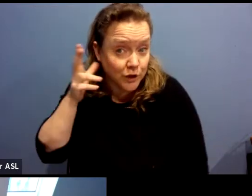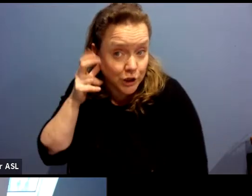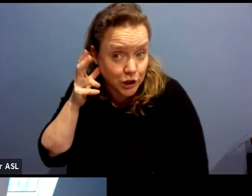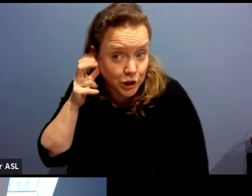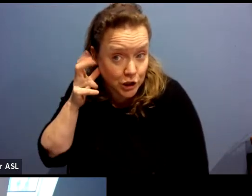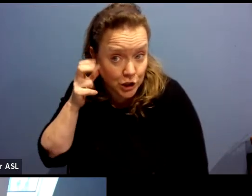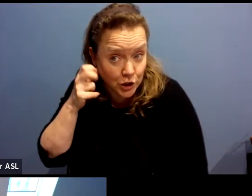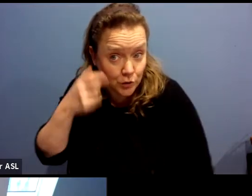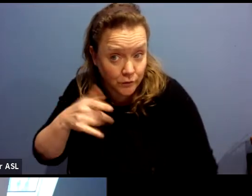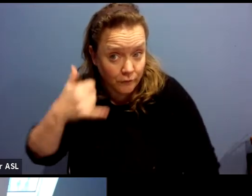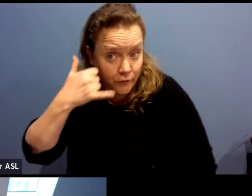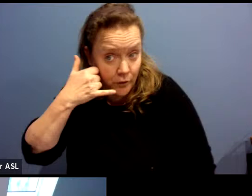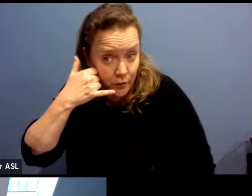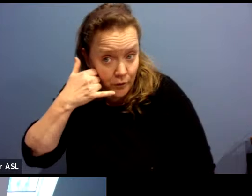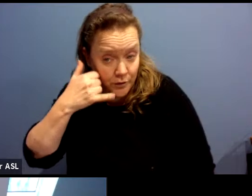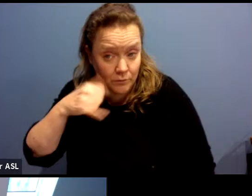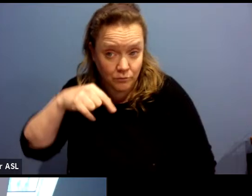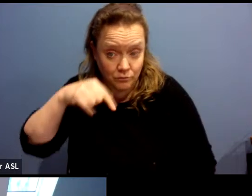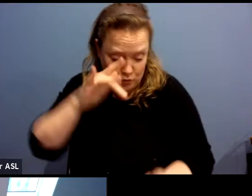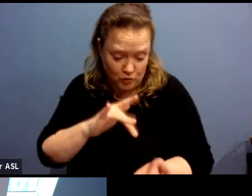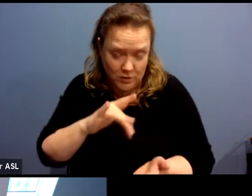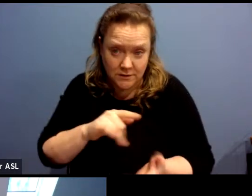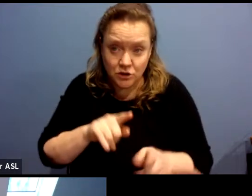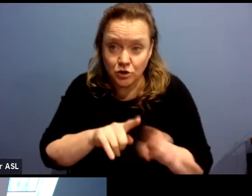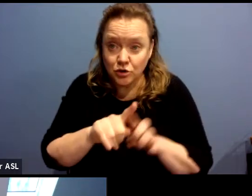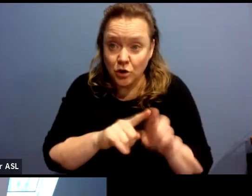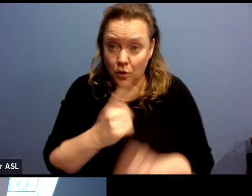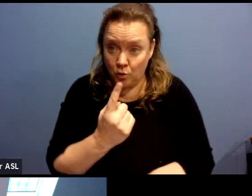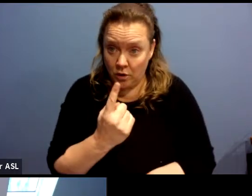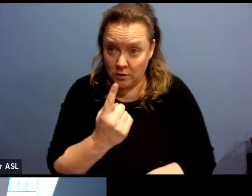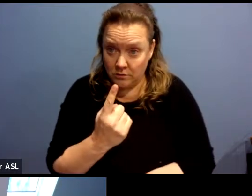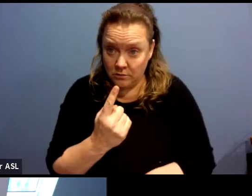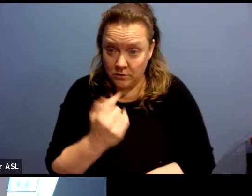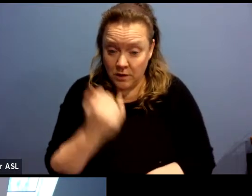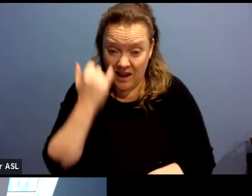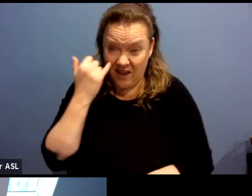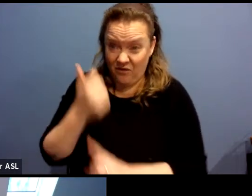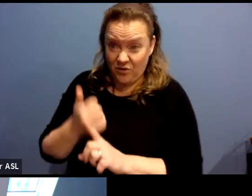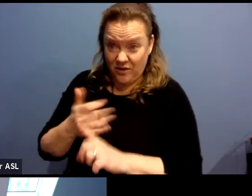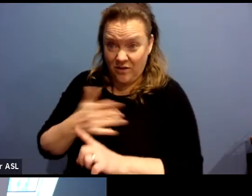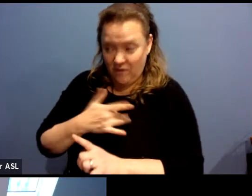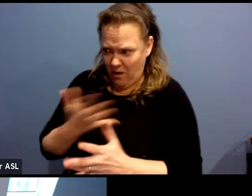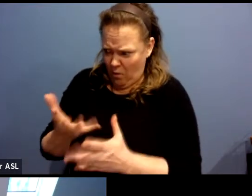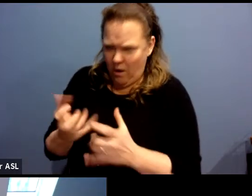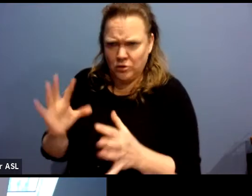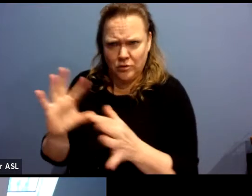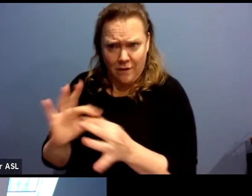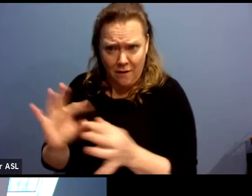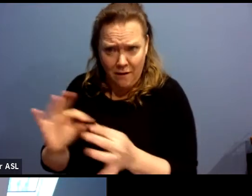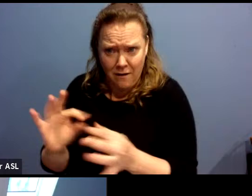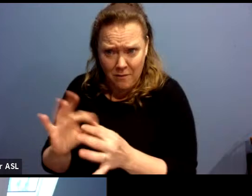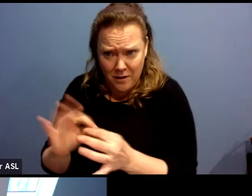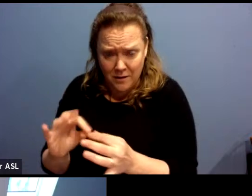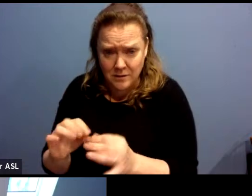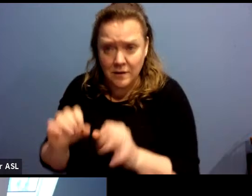pressing *1. If you would like to provide testimony, you can